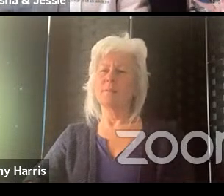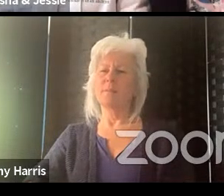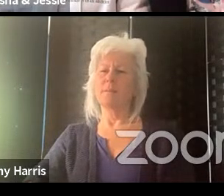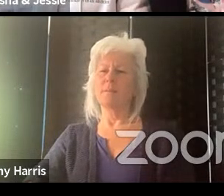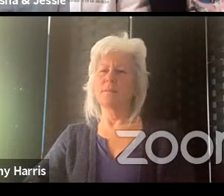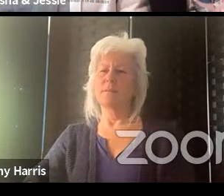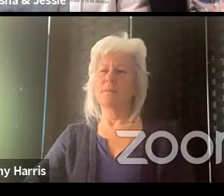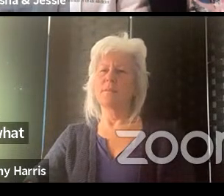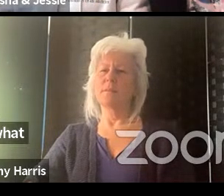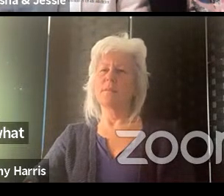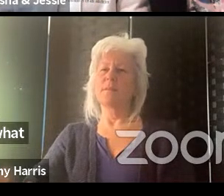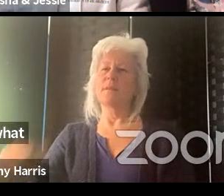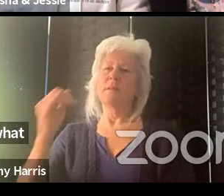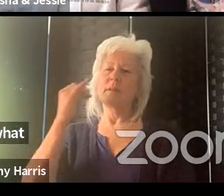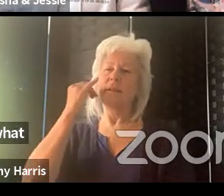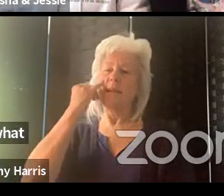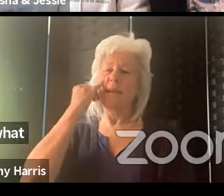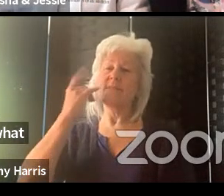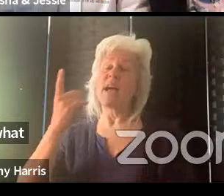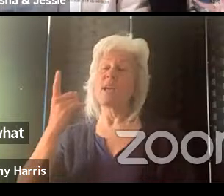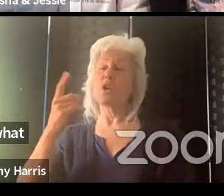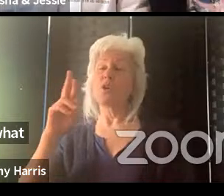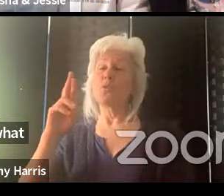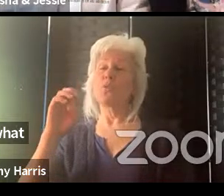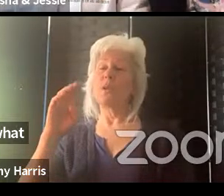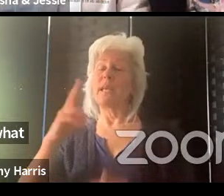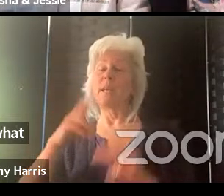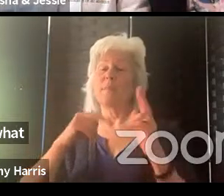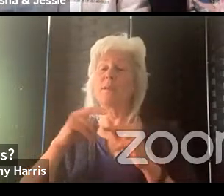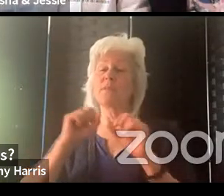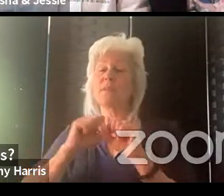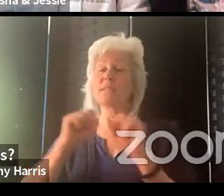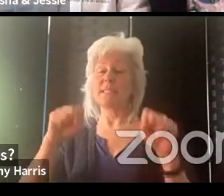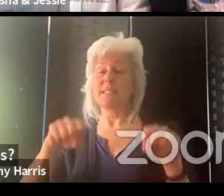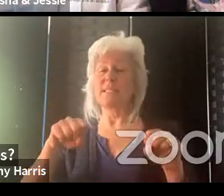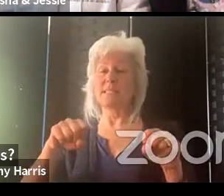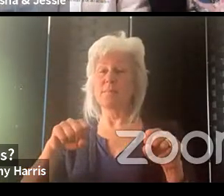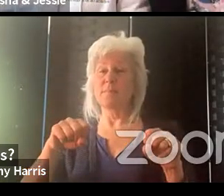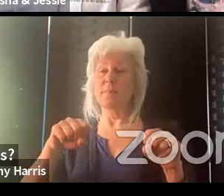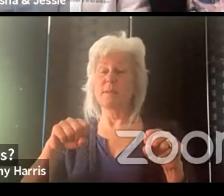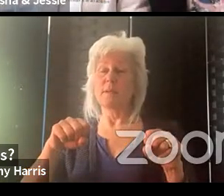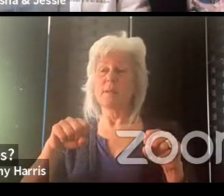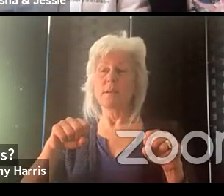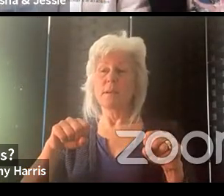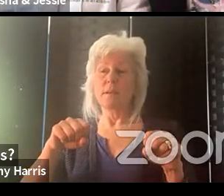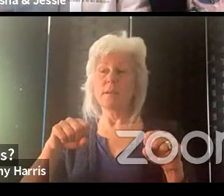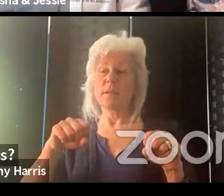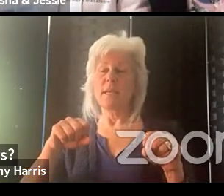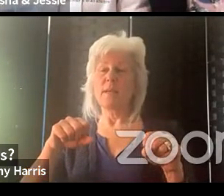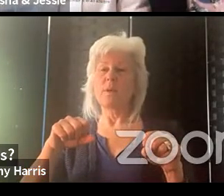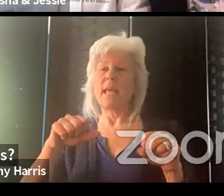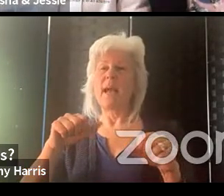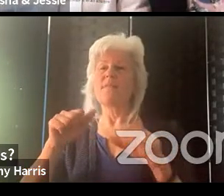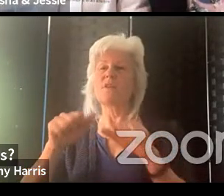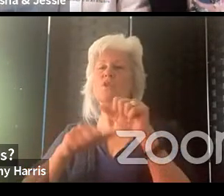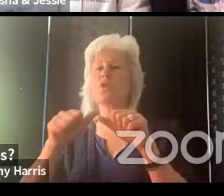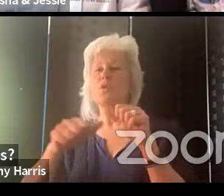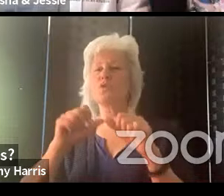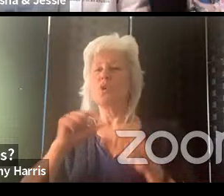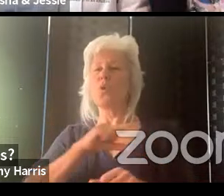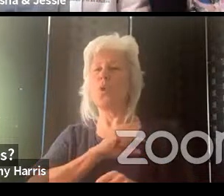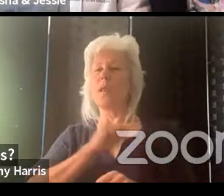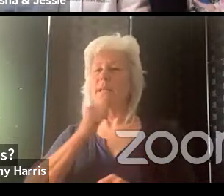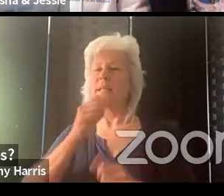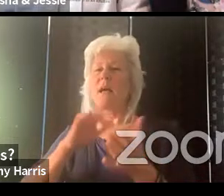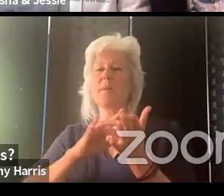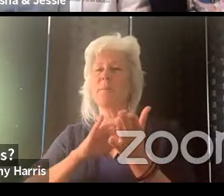If I could rebuild special education system, it would apply social model instead of medical model. It is an empowerment